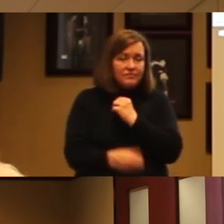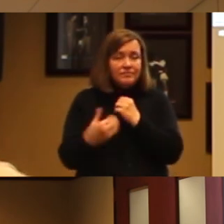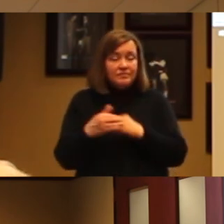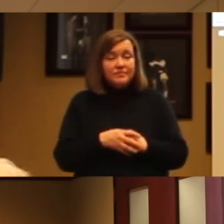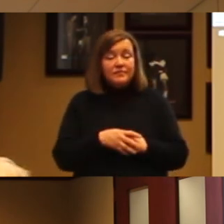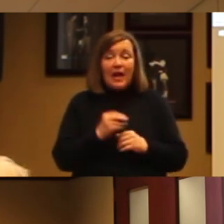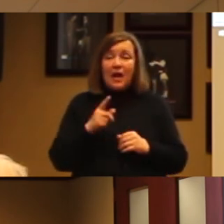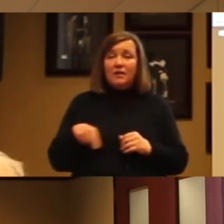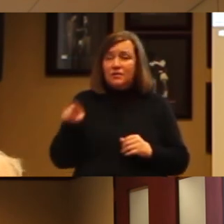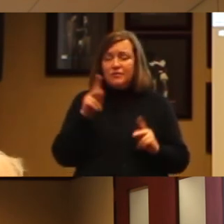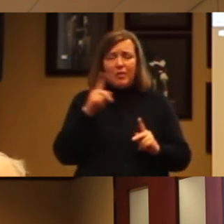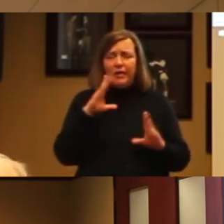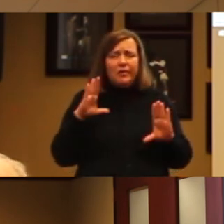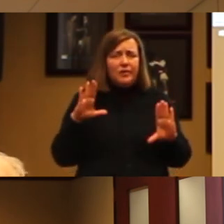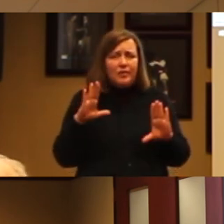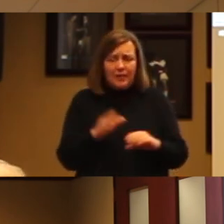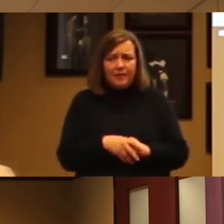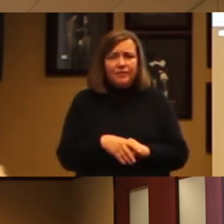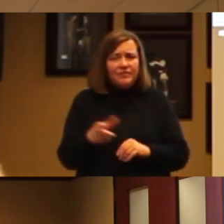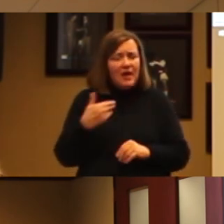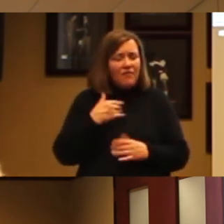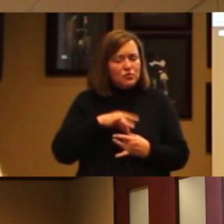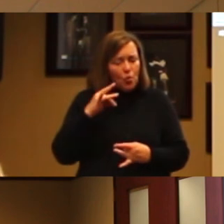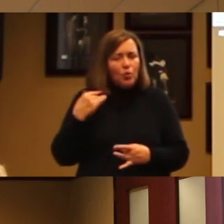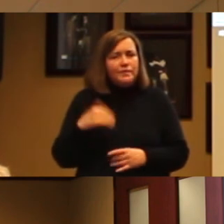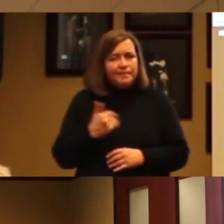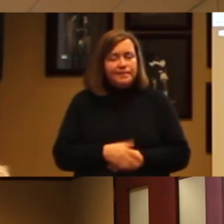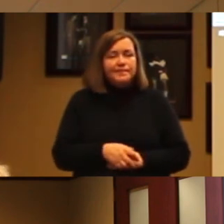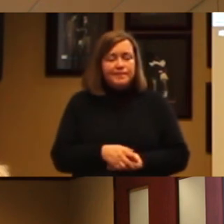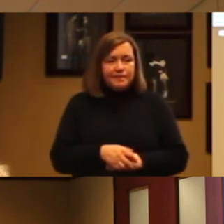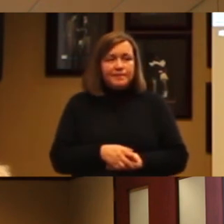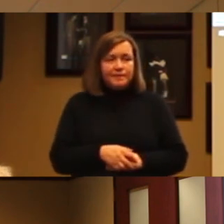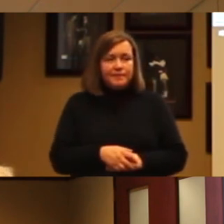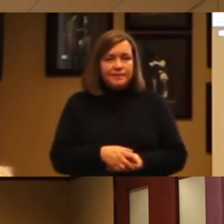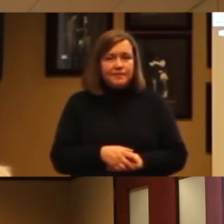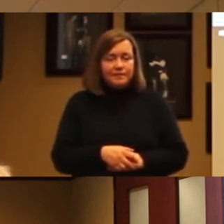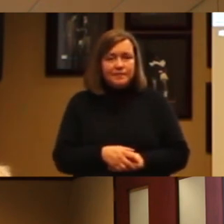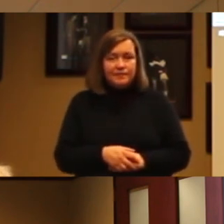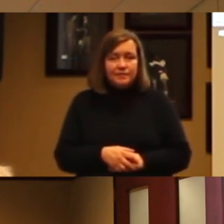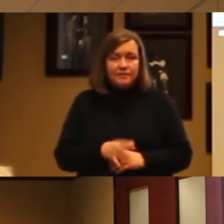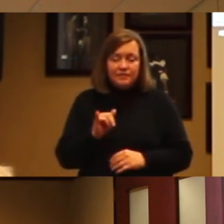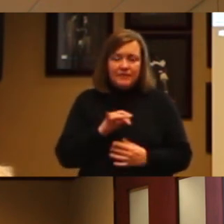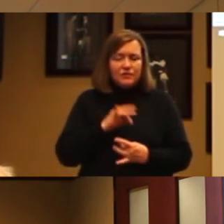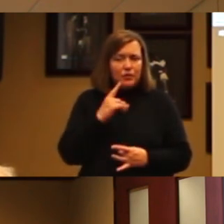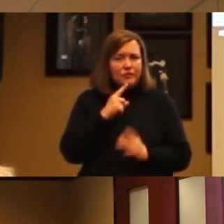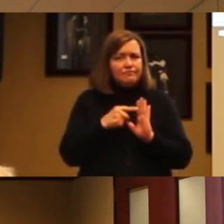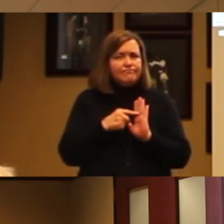people are incredible. There is a soul there, you know, that is responding to this. And